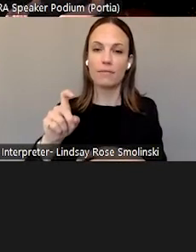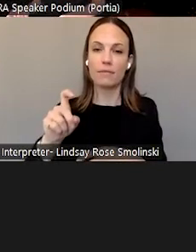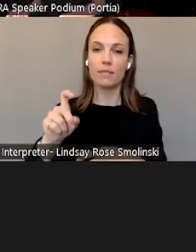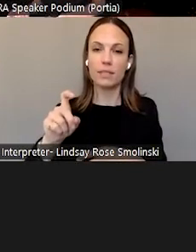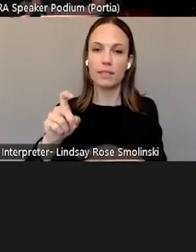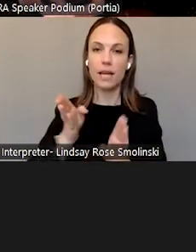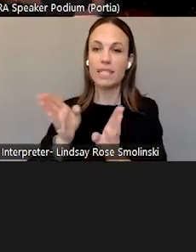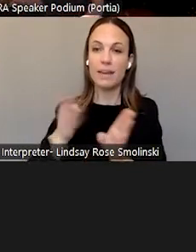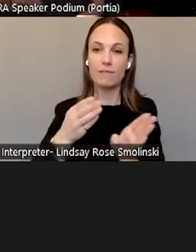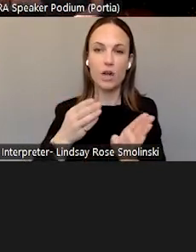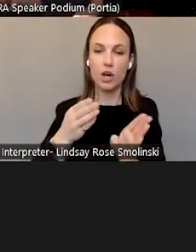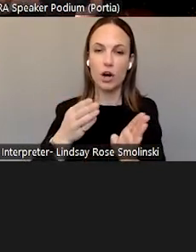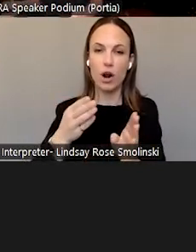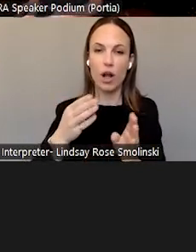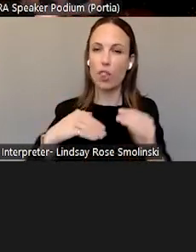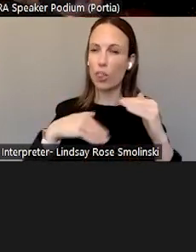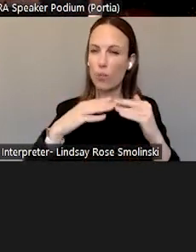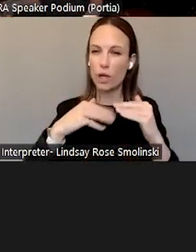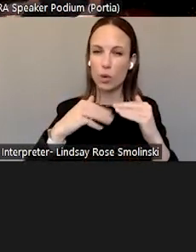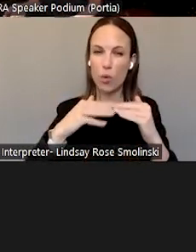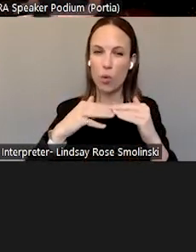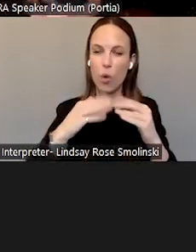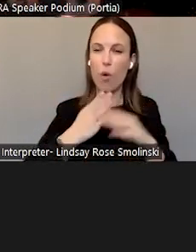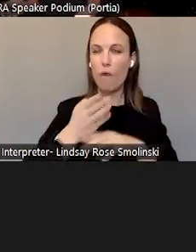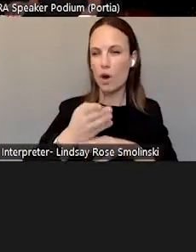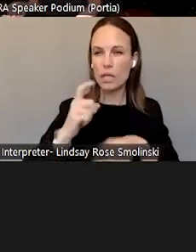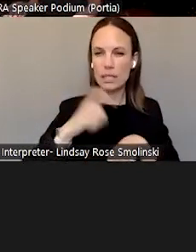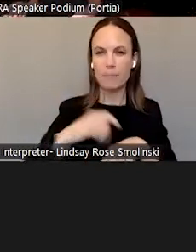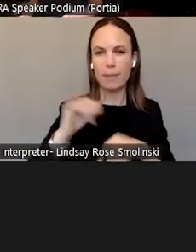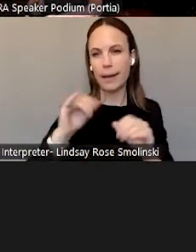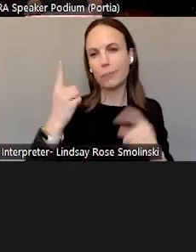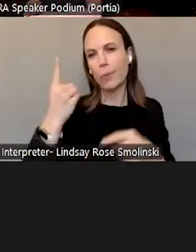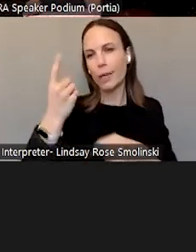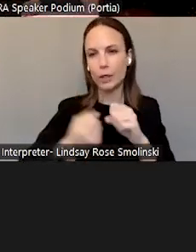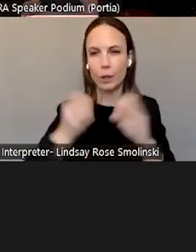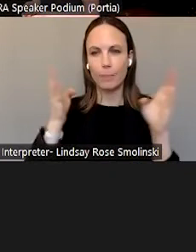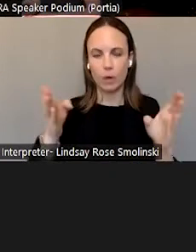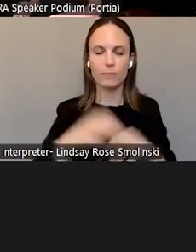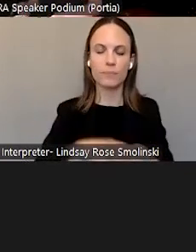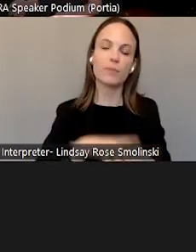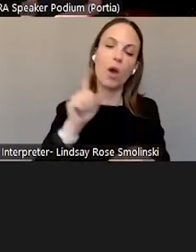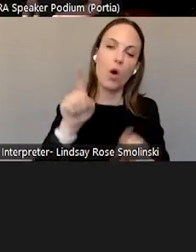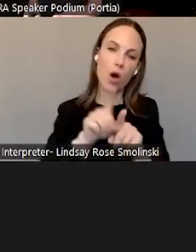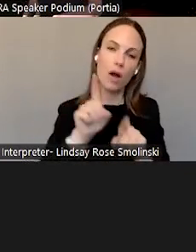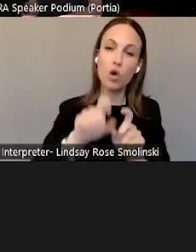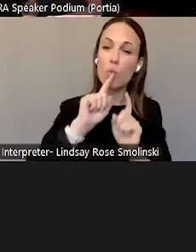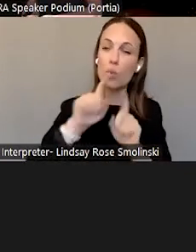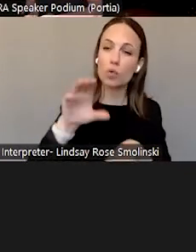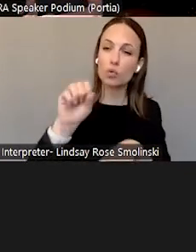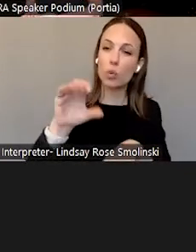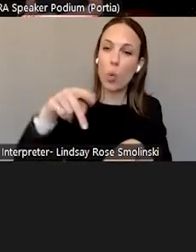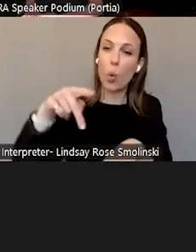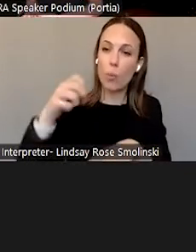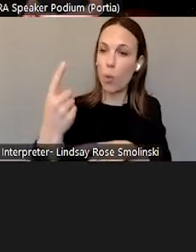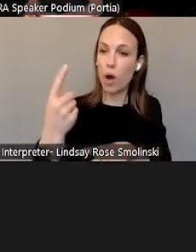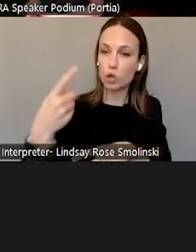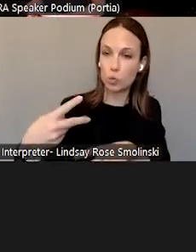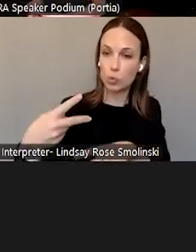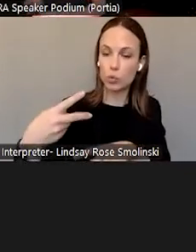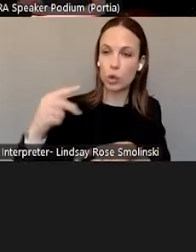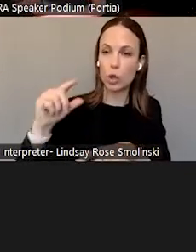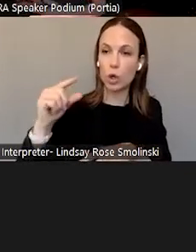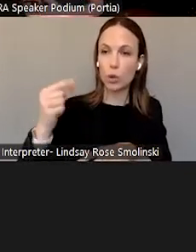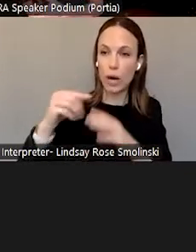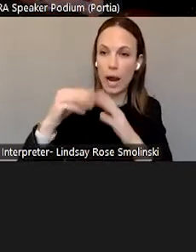of food waste over a certain period of time, so in a year period. You also have to report your Scope 1 and Scope 2 greenhouse gas